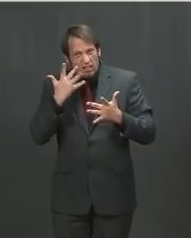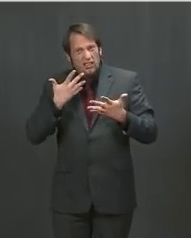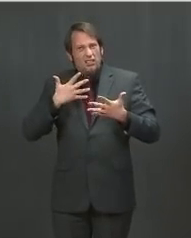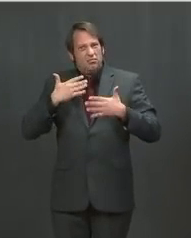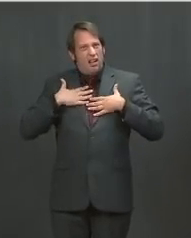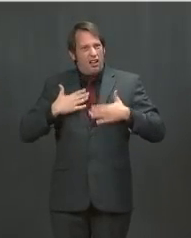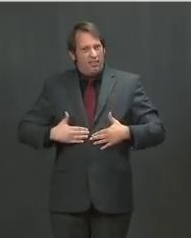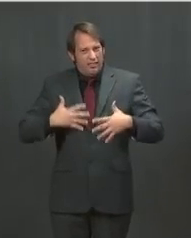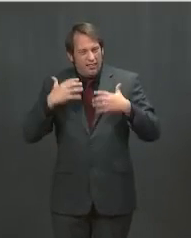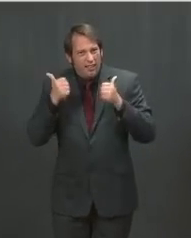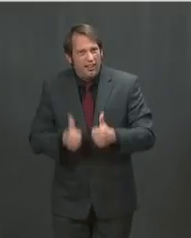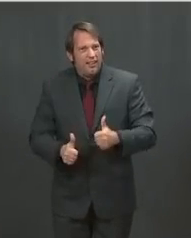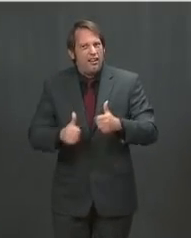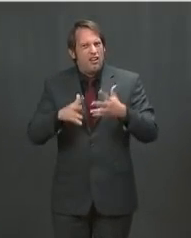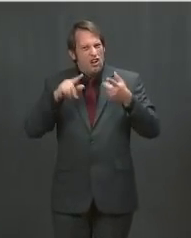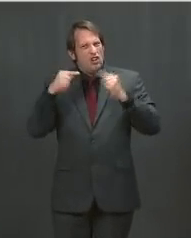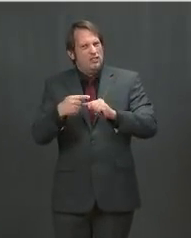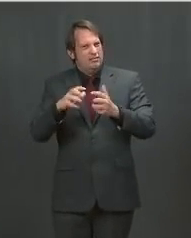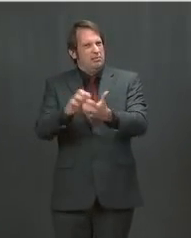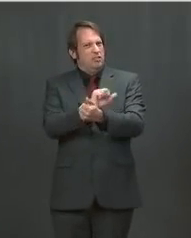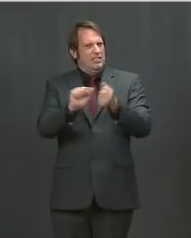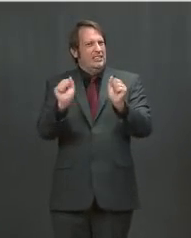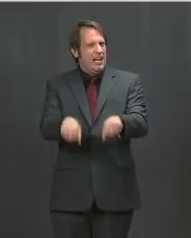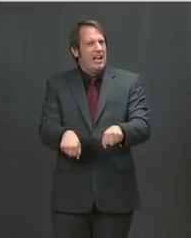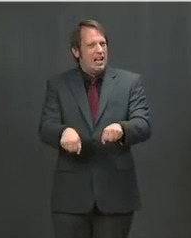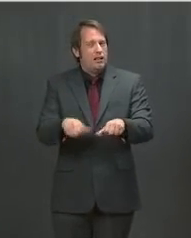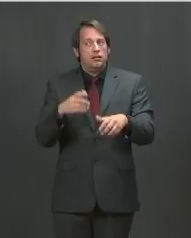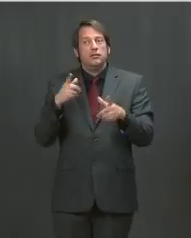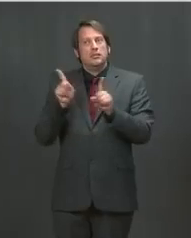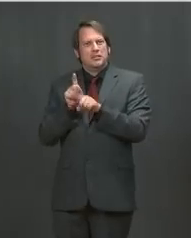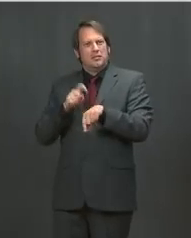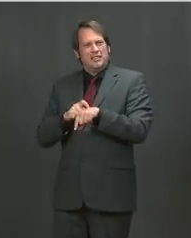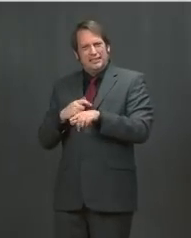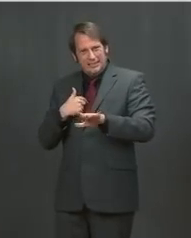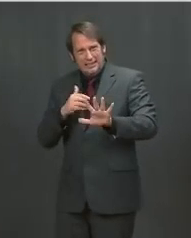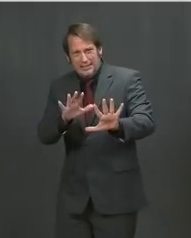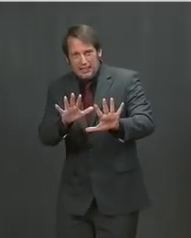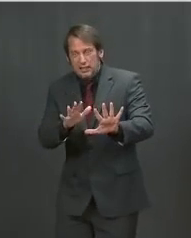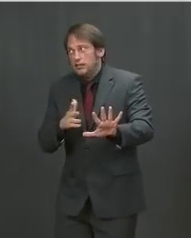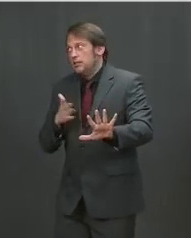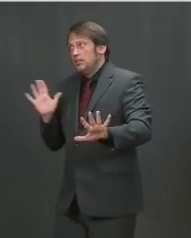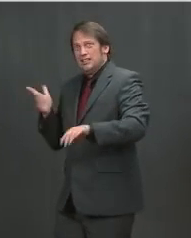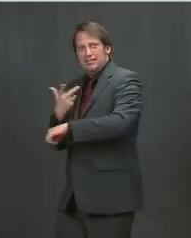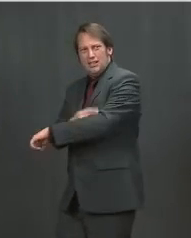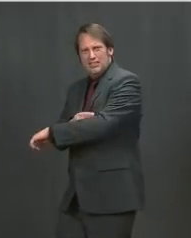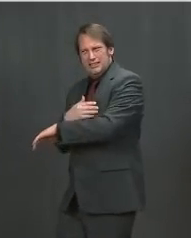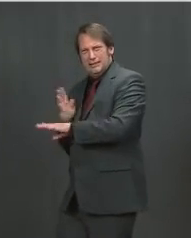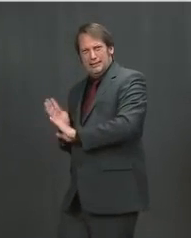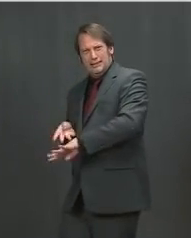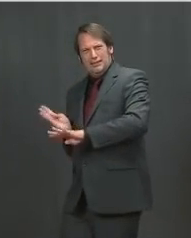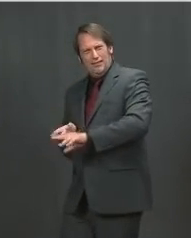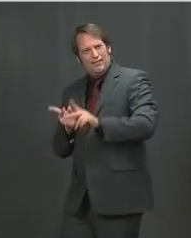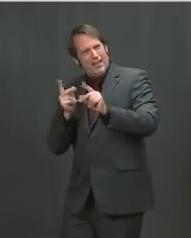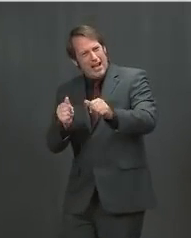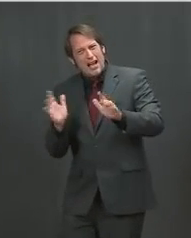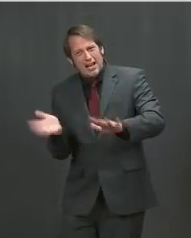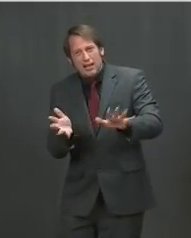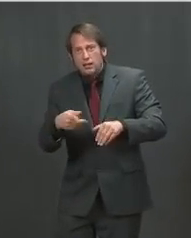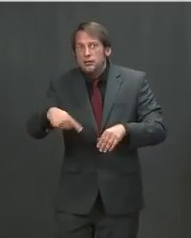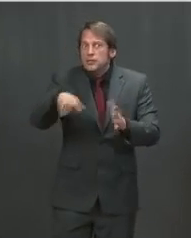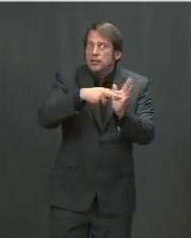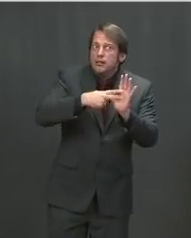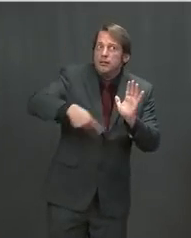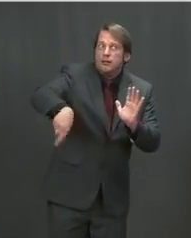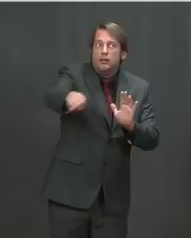need to continue to accelerate our vaccination efforts and to take the individual responsibility to get vaccinated when we